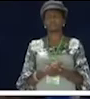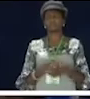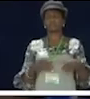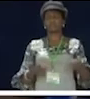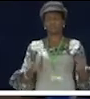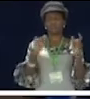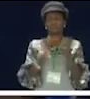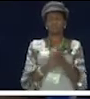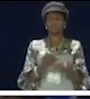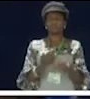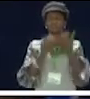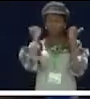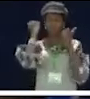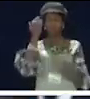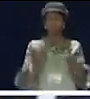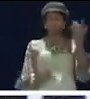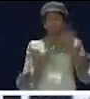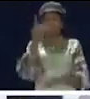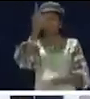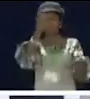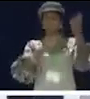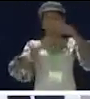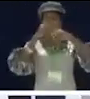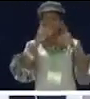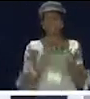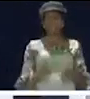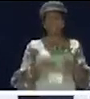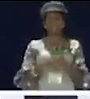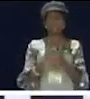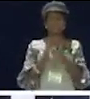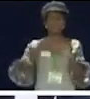Let that consuming fire come down.